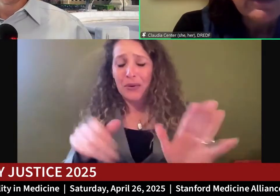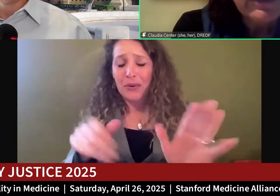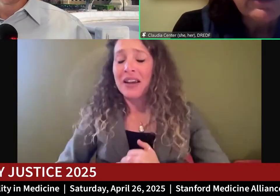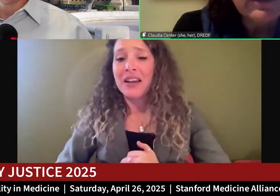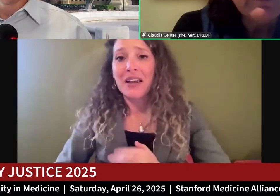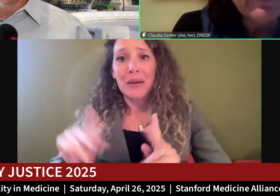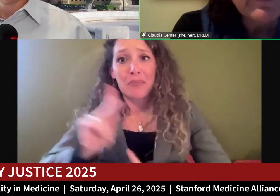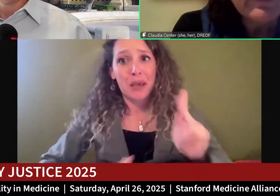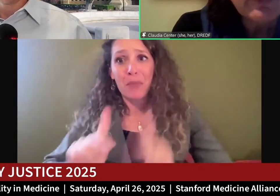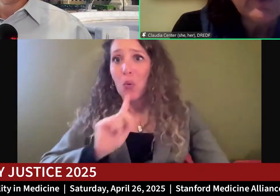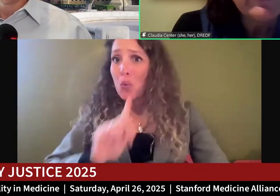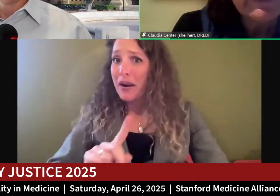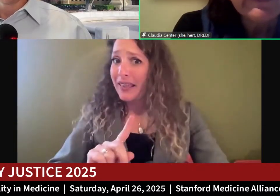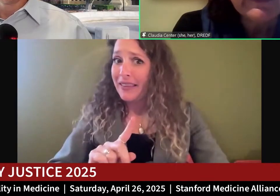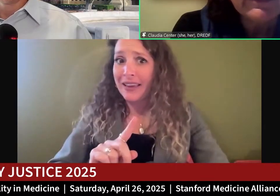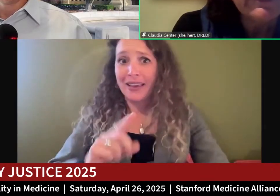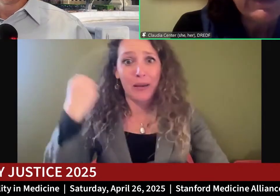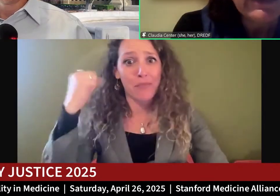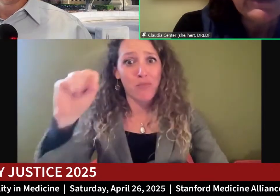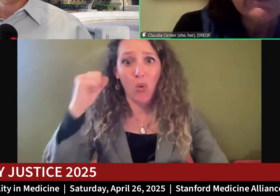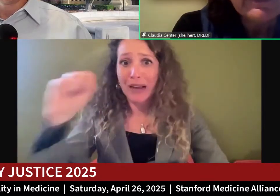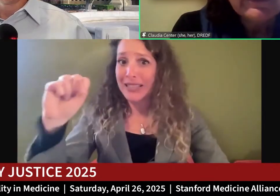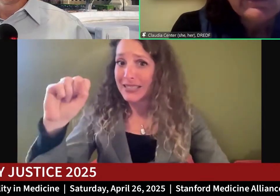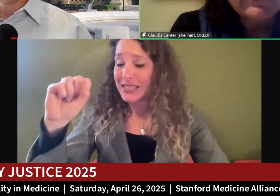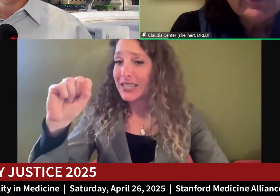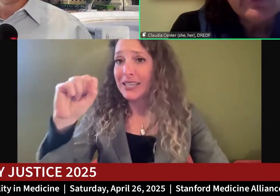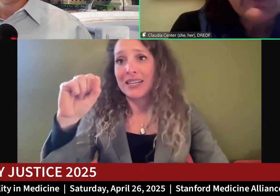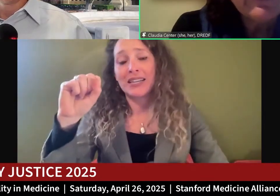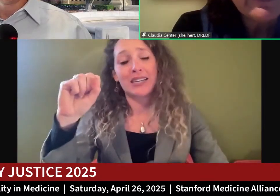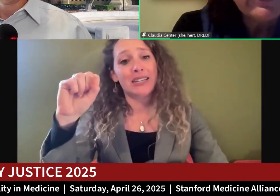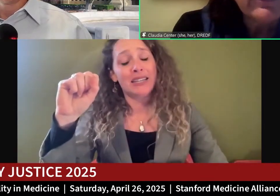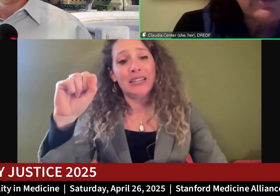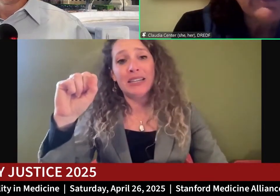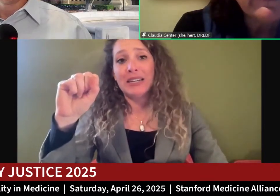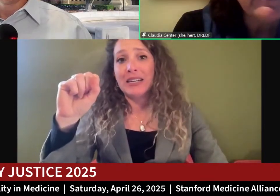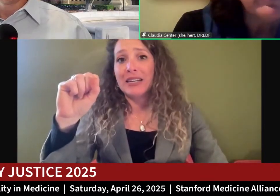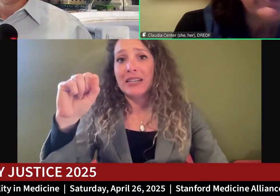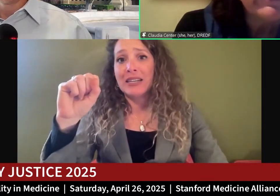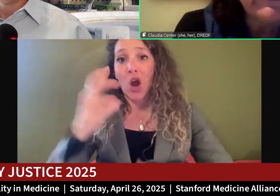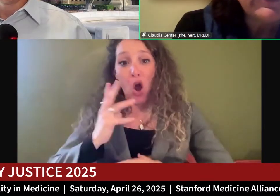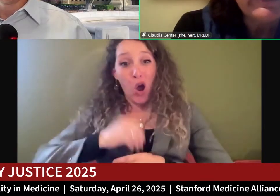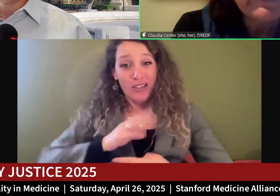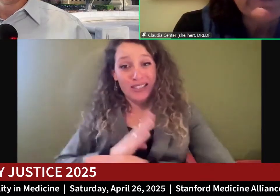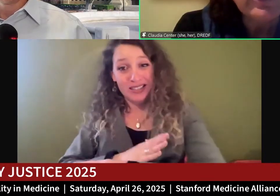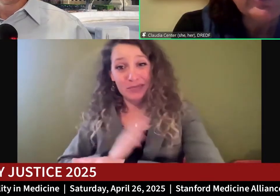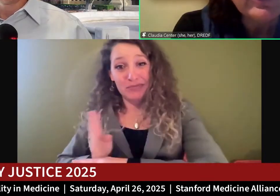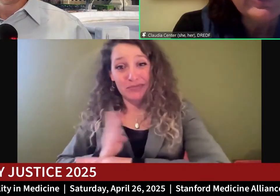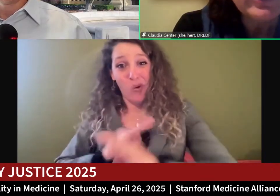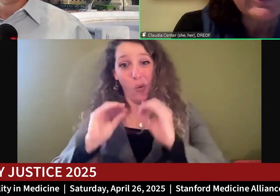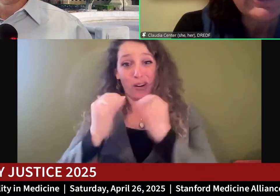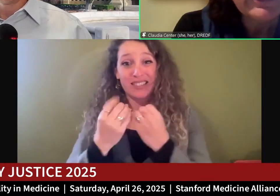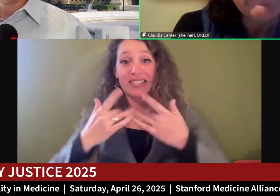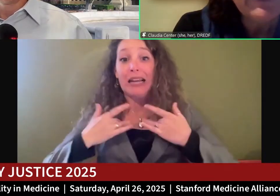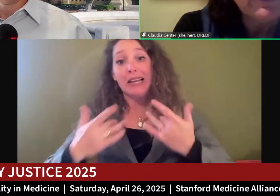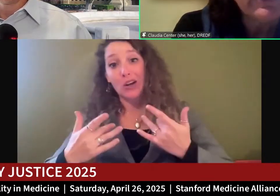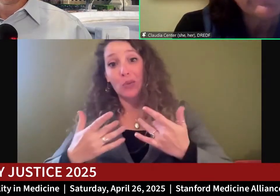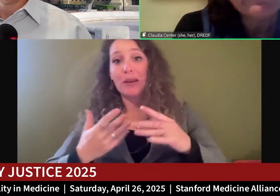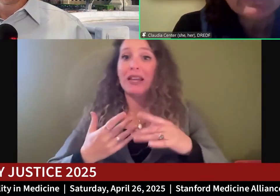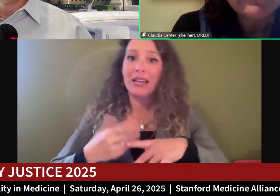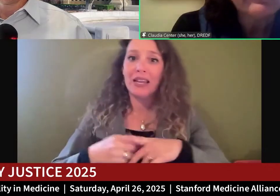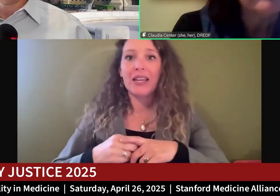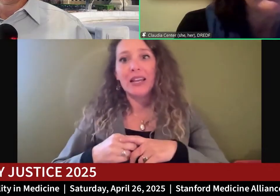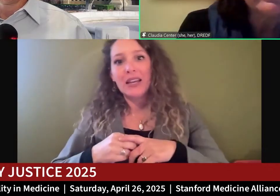really um, protested, and even autism organizations that are traditionally